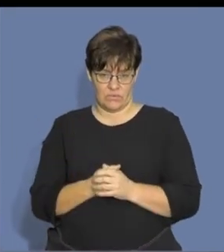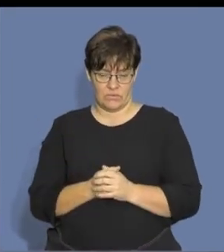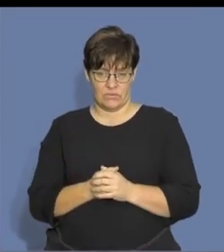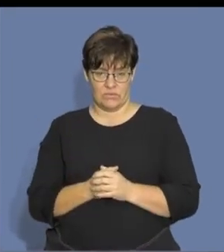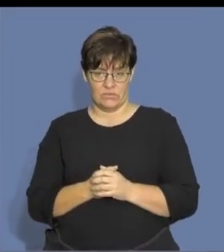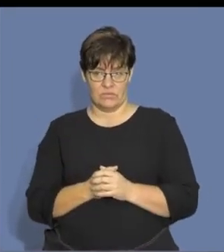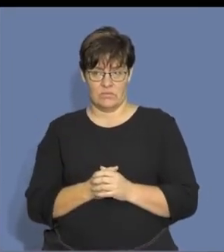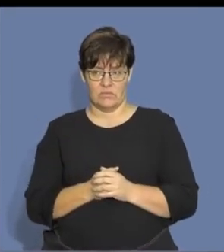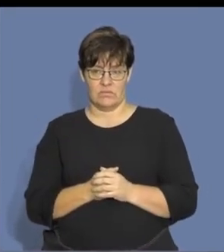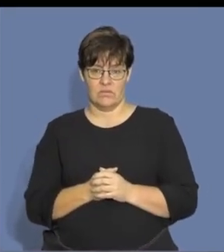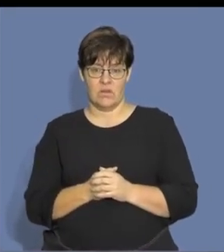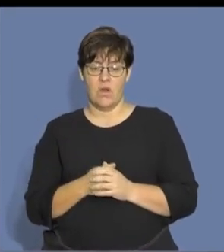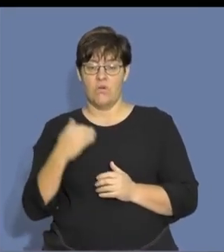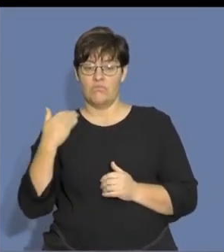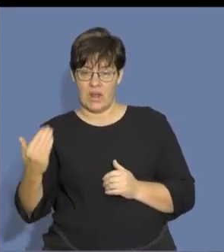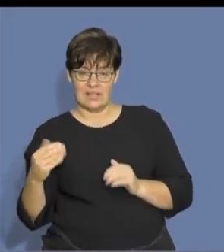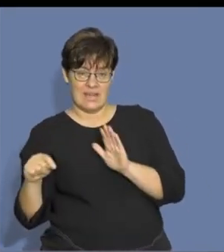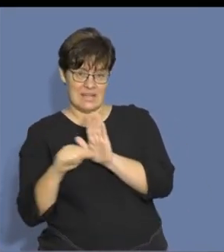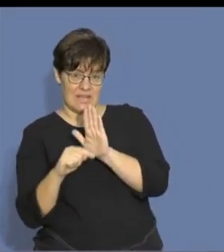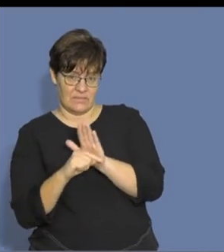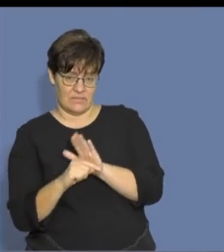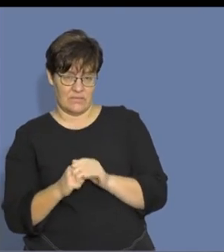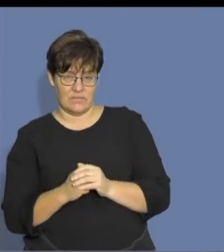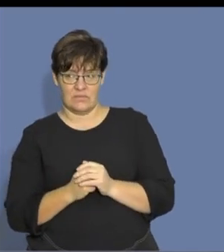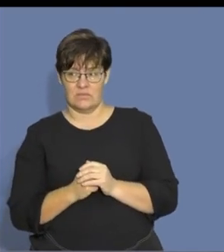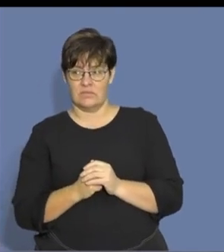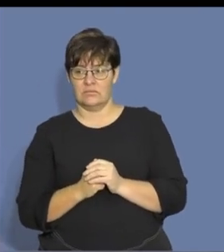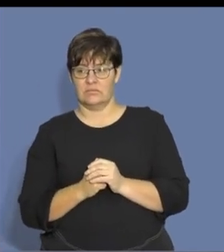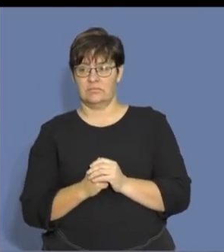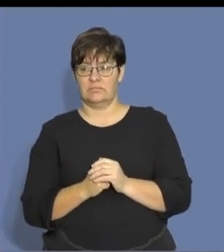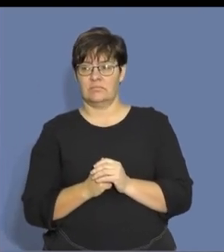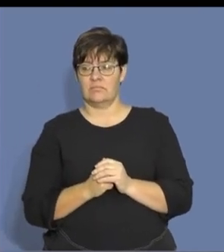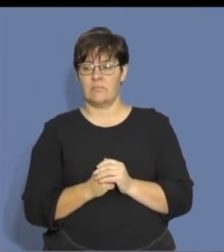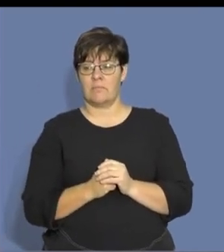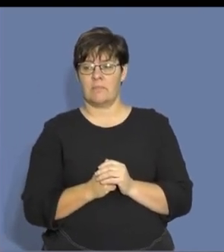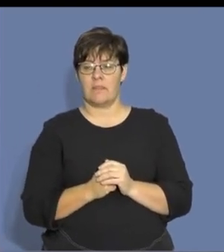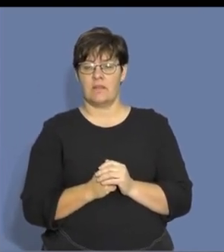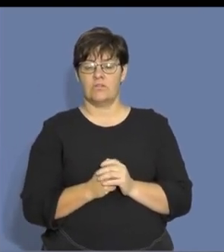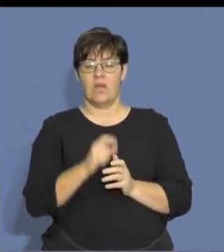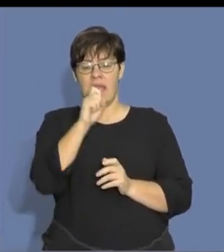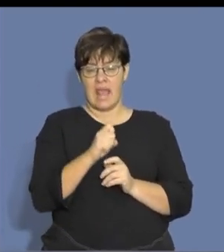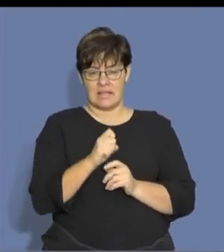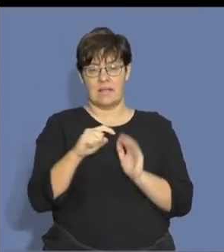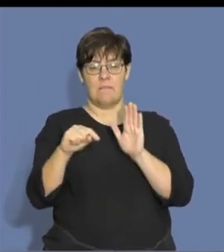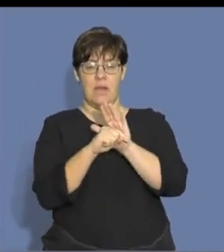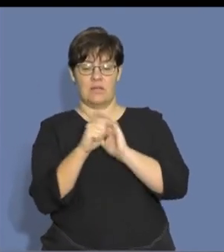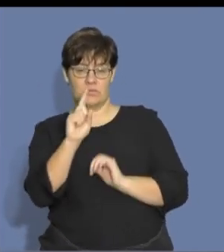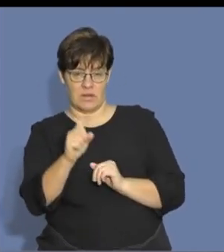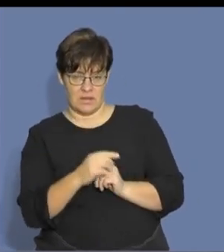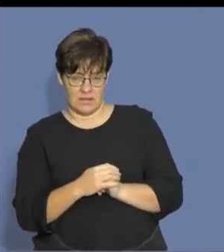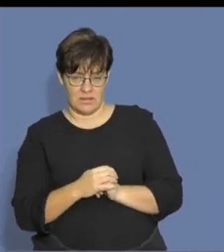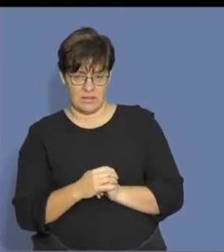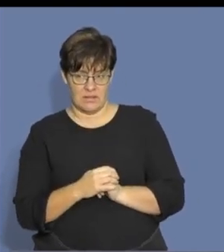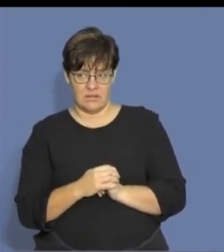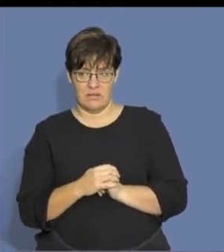right is going to be negative. So it says 1 unit to the right, and so this is going to be x minus 1.